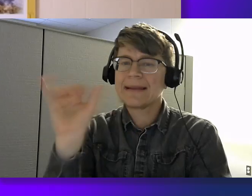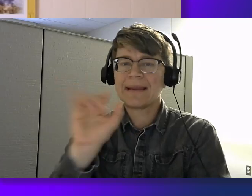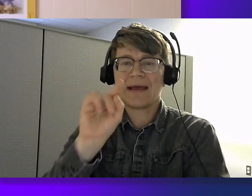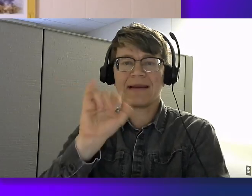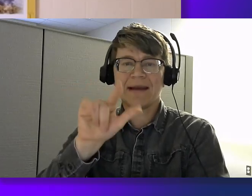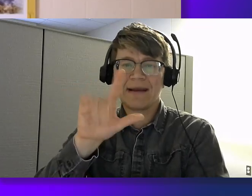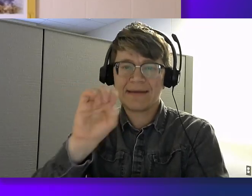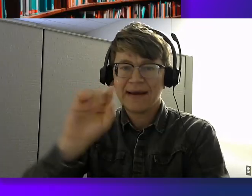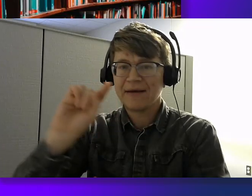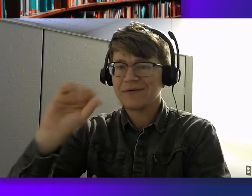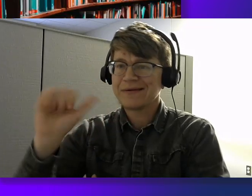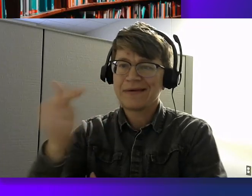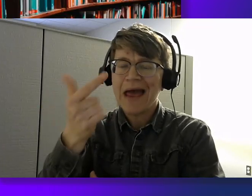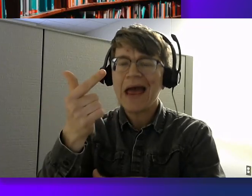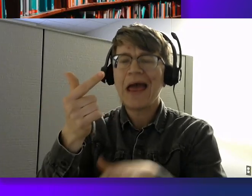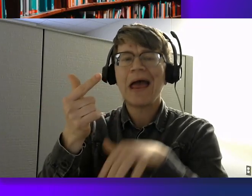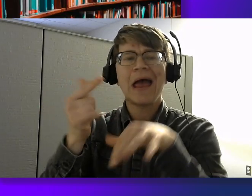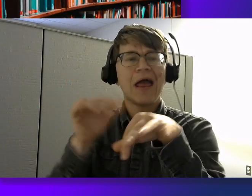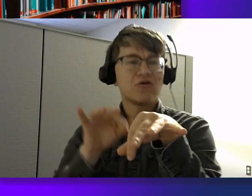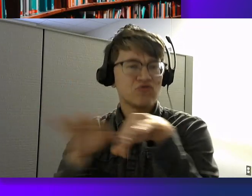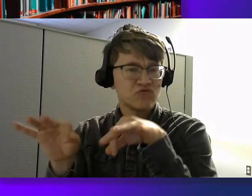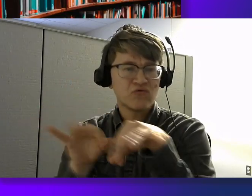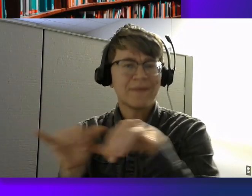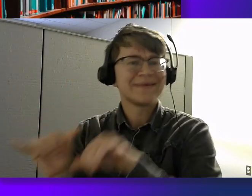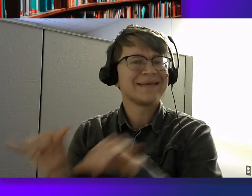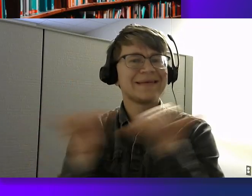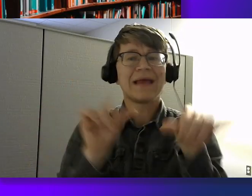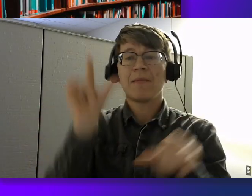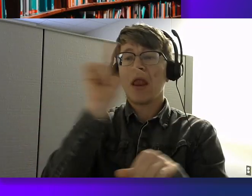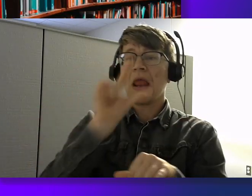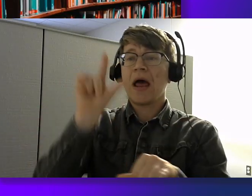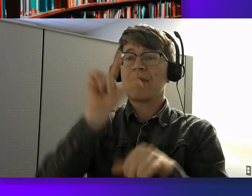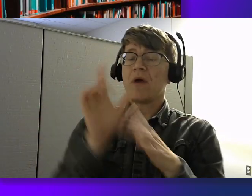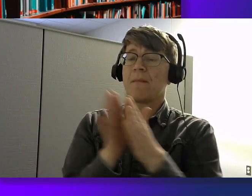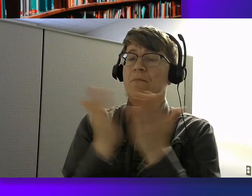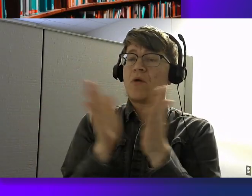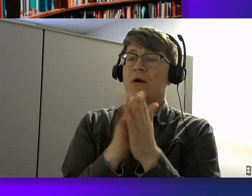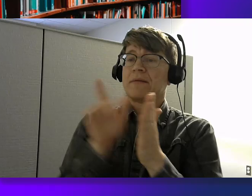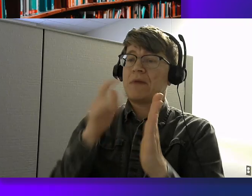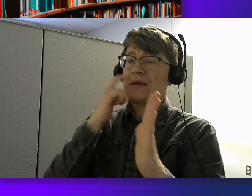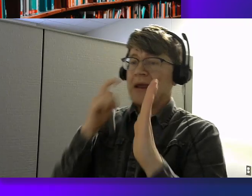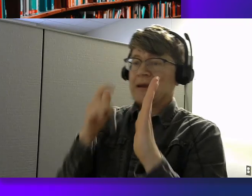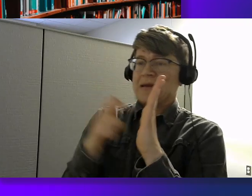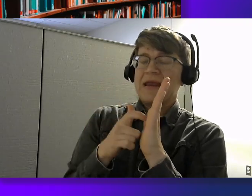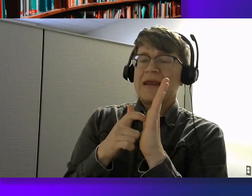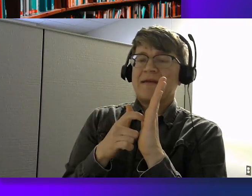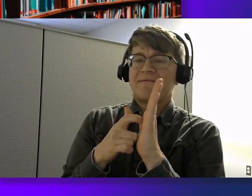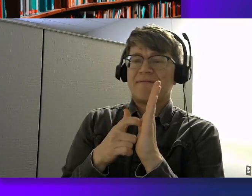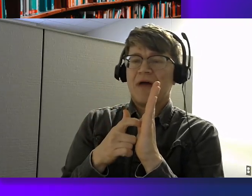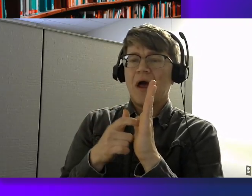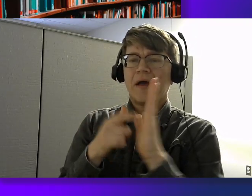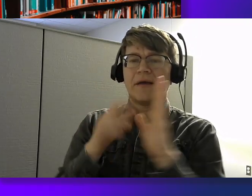alt tags, and more. Think of this process like a library. Books need to be identified, categorized, and placed in the right order on